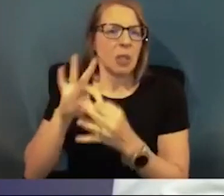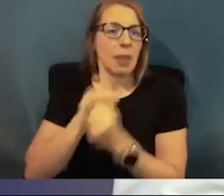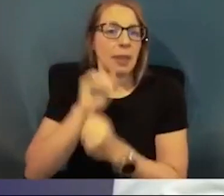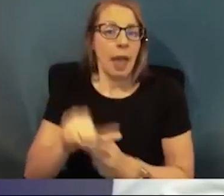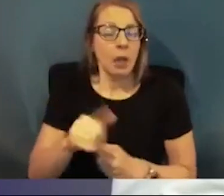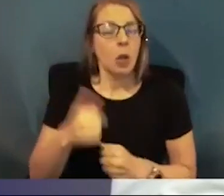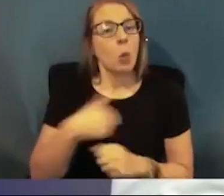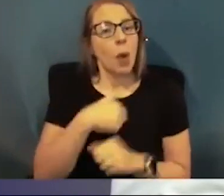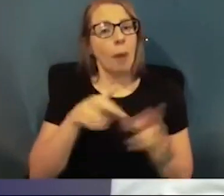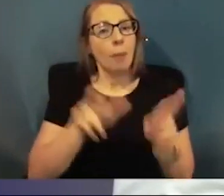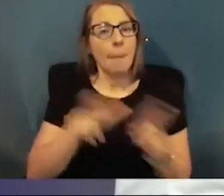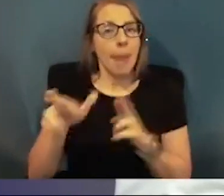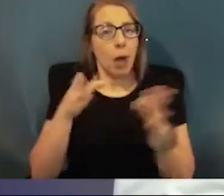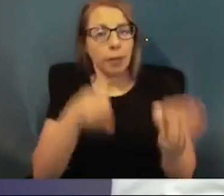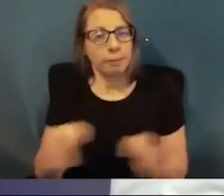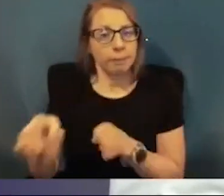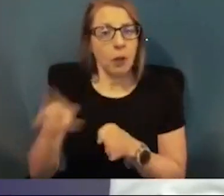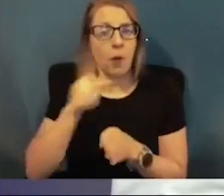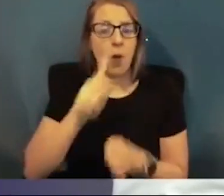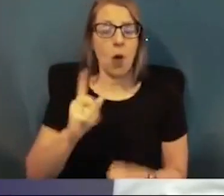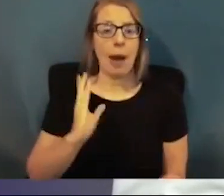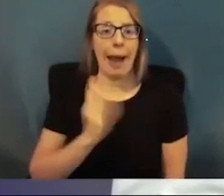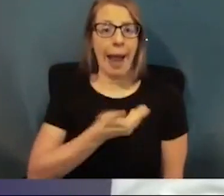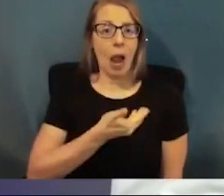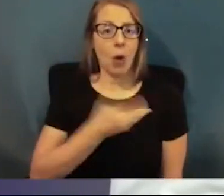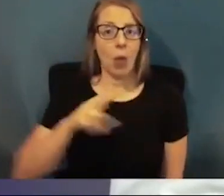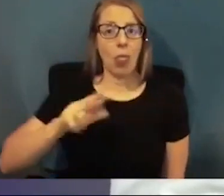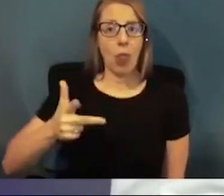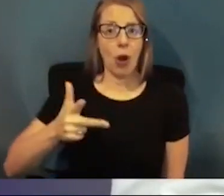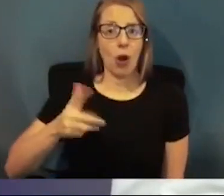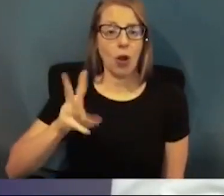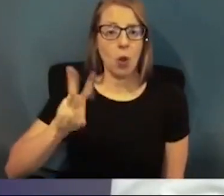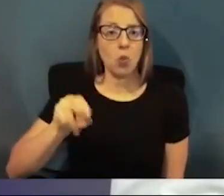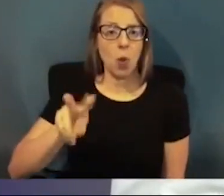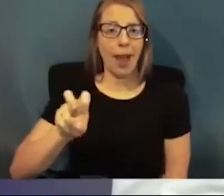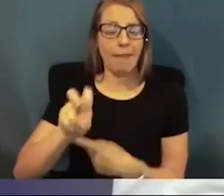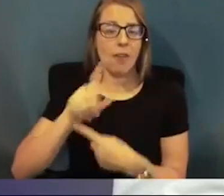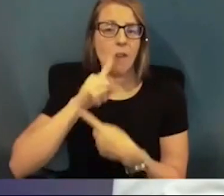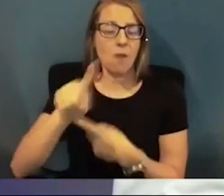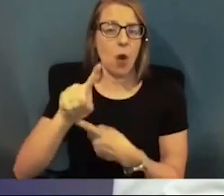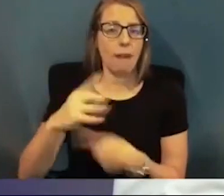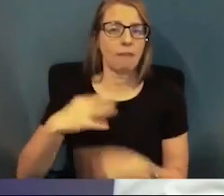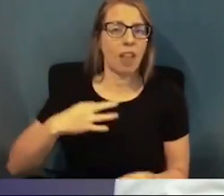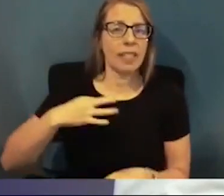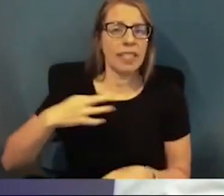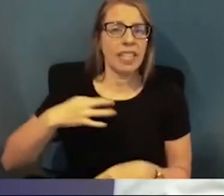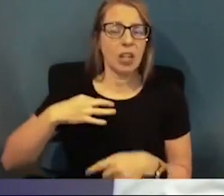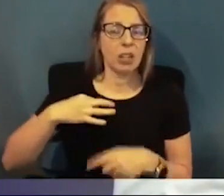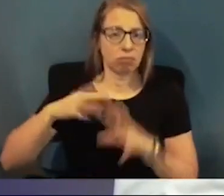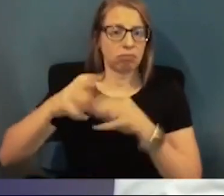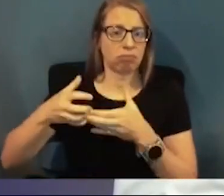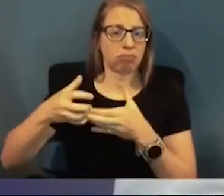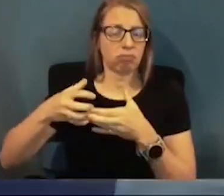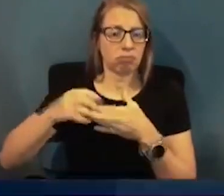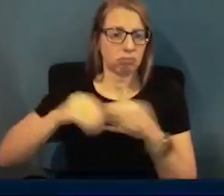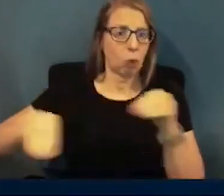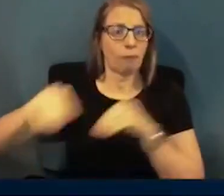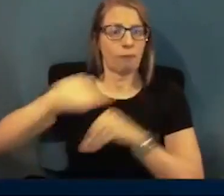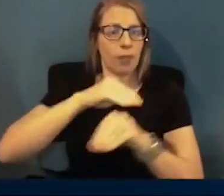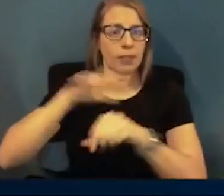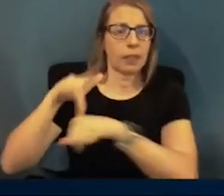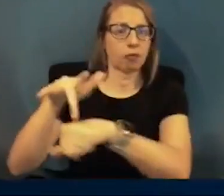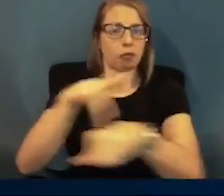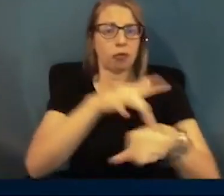preparing for it's probably our third wave of volunteer mobilization. And so we need volunteers, healthcare professionals, to come